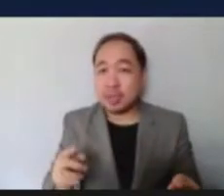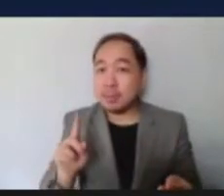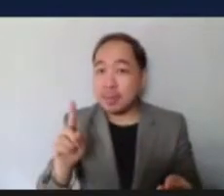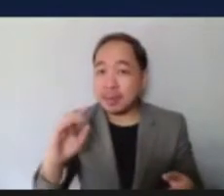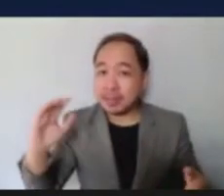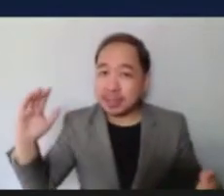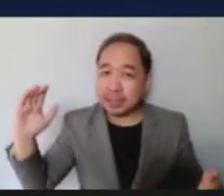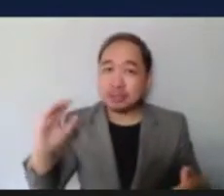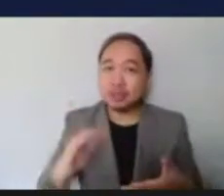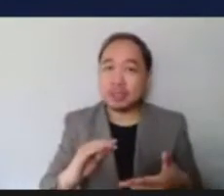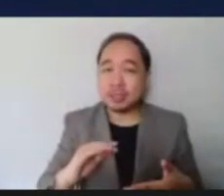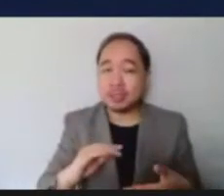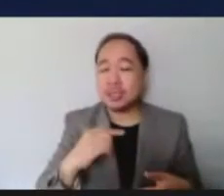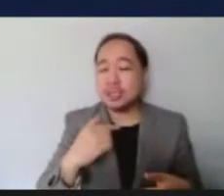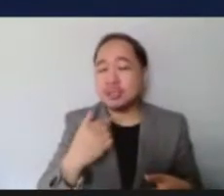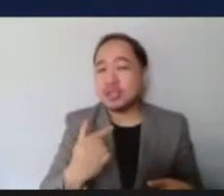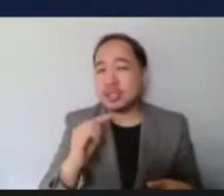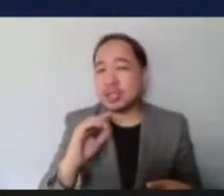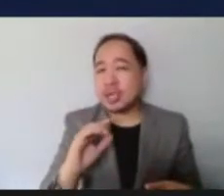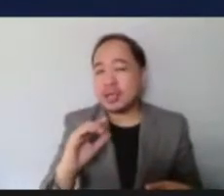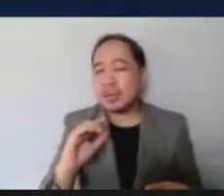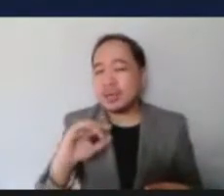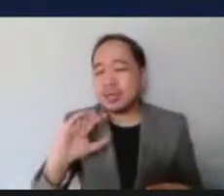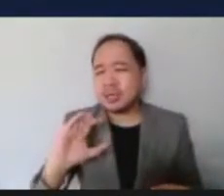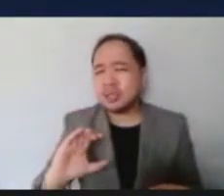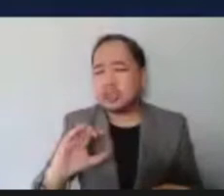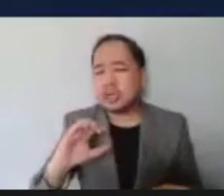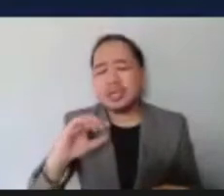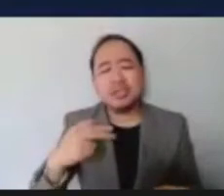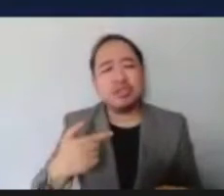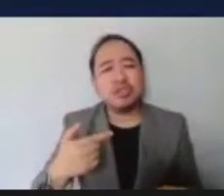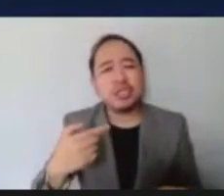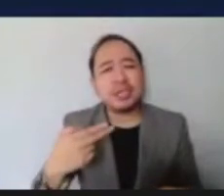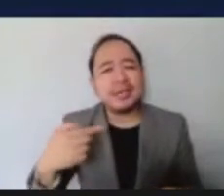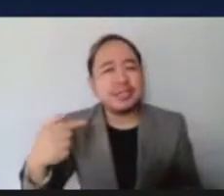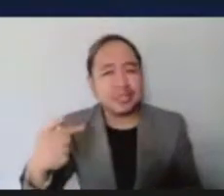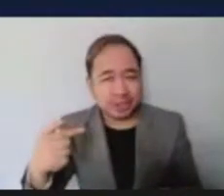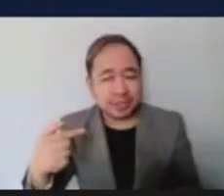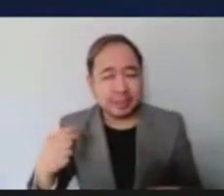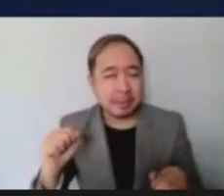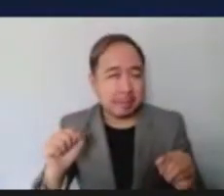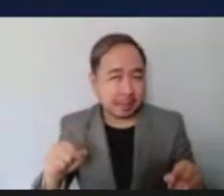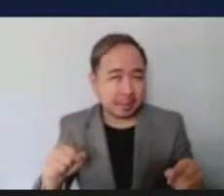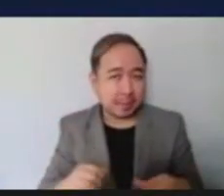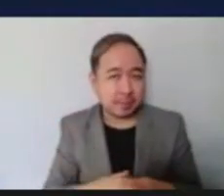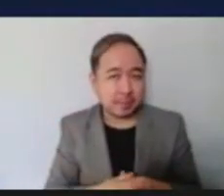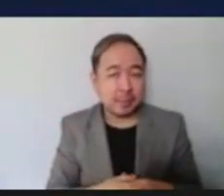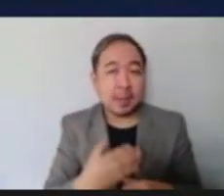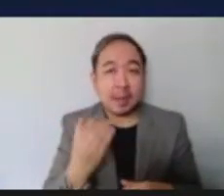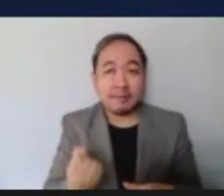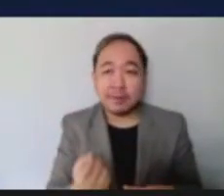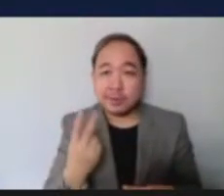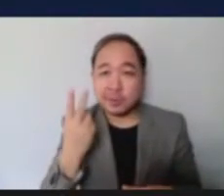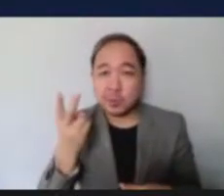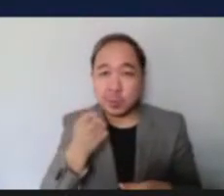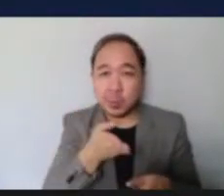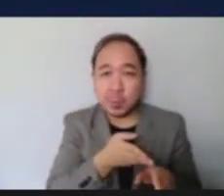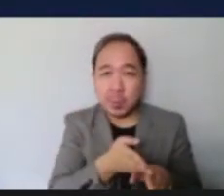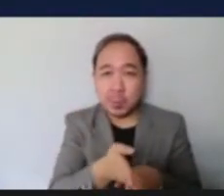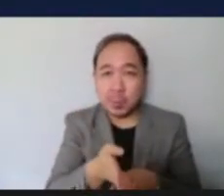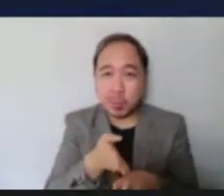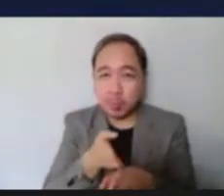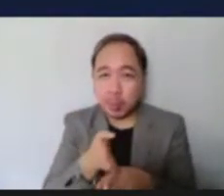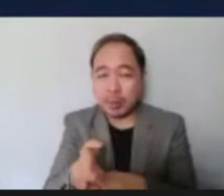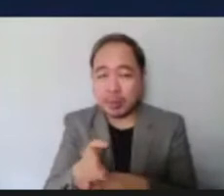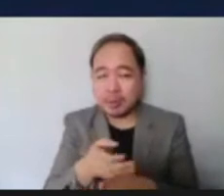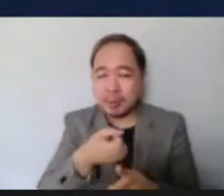txt as low as possible it respond to this challenge the two-minded sector that are being pushed to